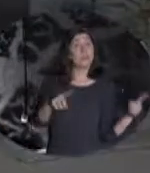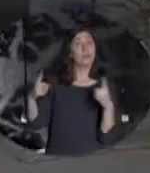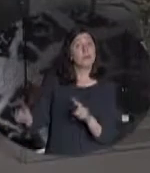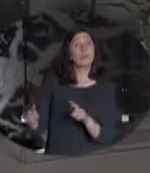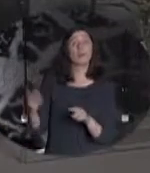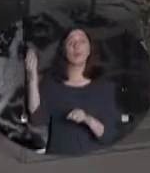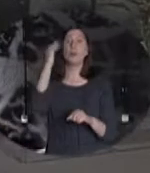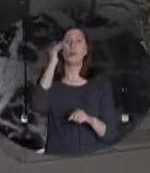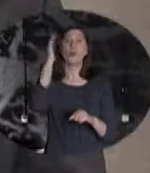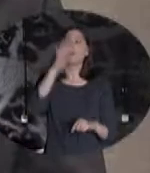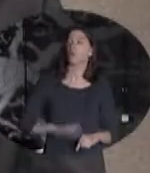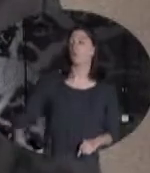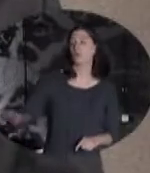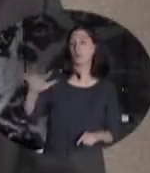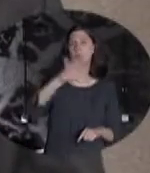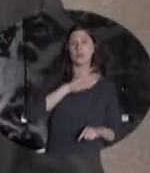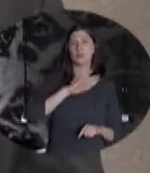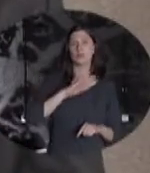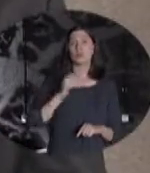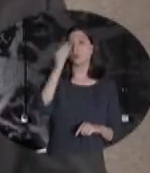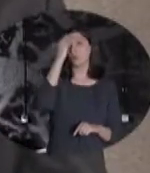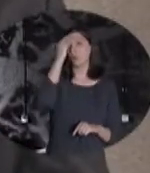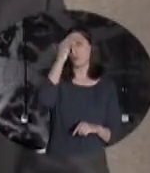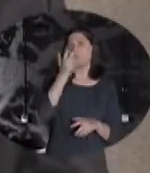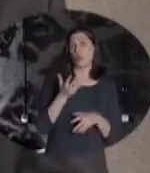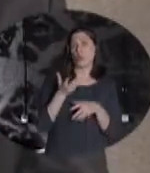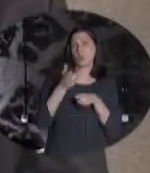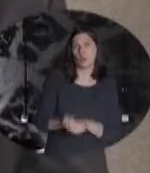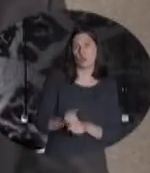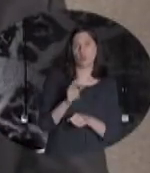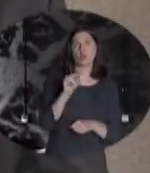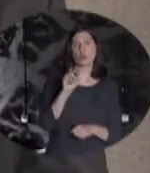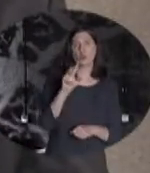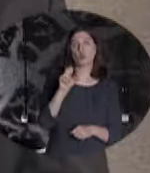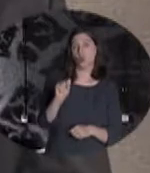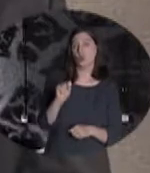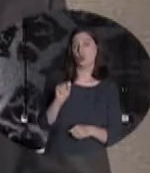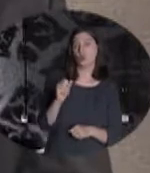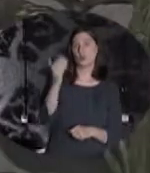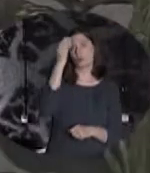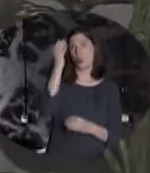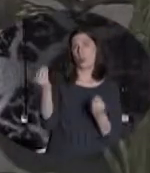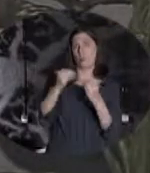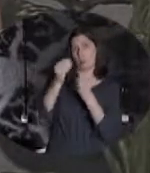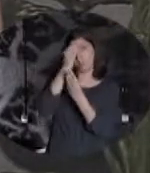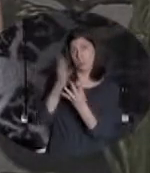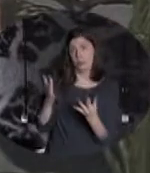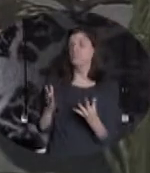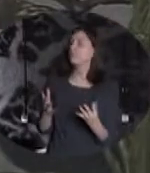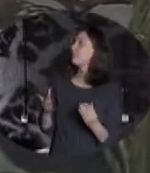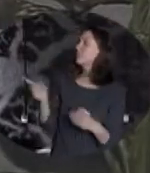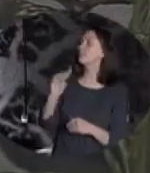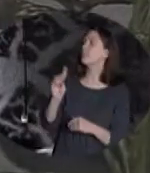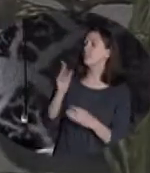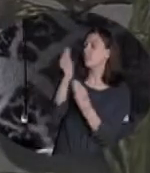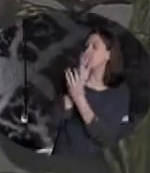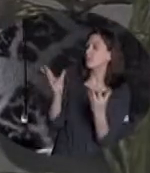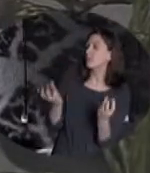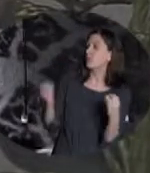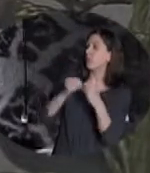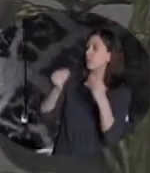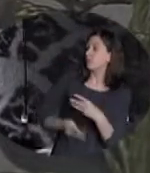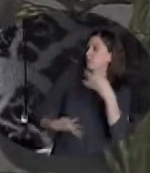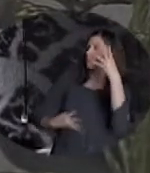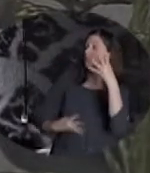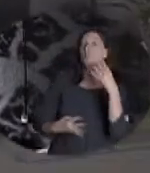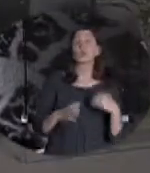be aware of your surroundings and always kind of know what those trusted news sources are where you can get more information. And where can we get some more information? So you can check out